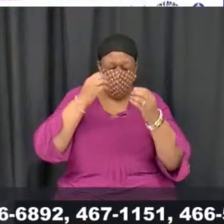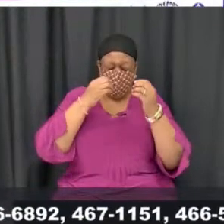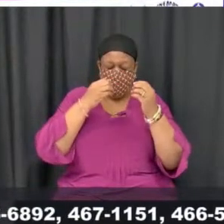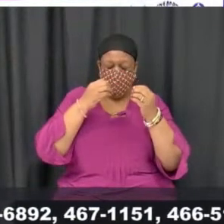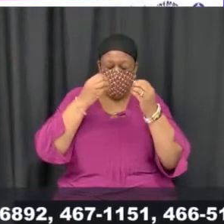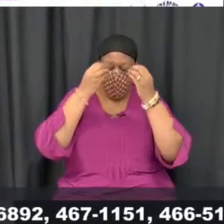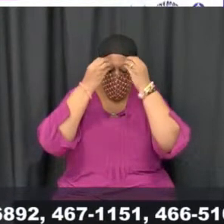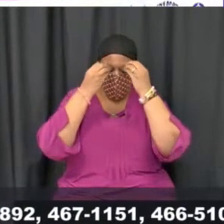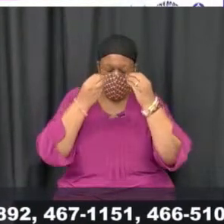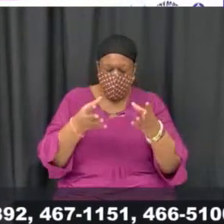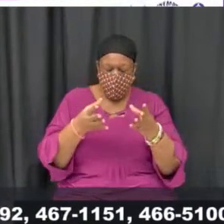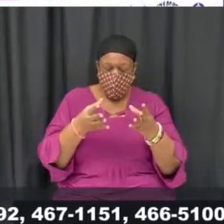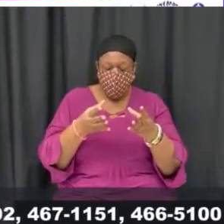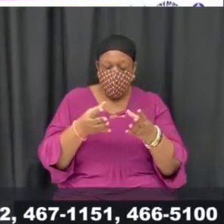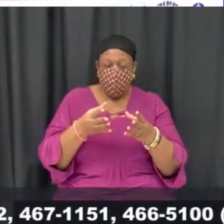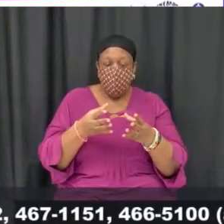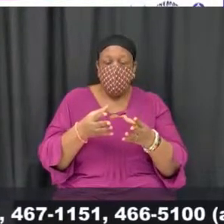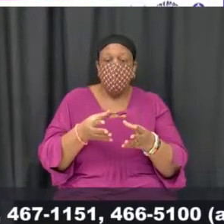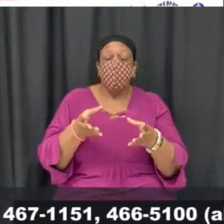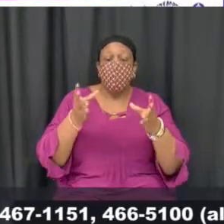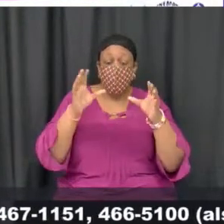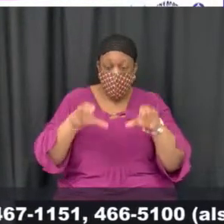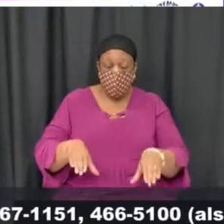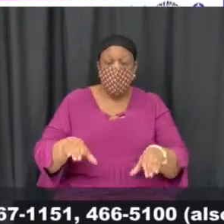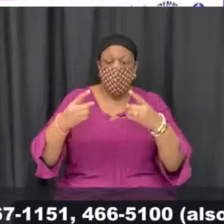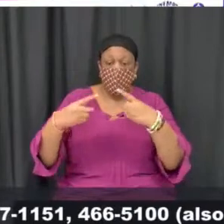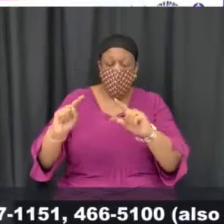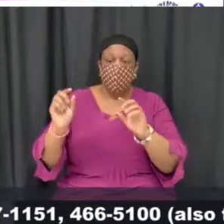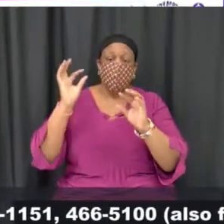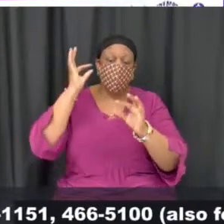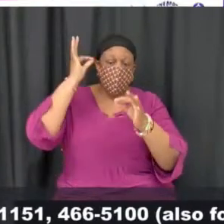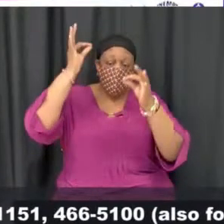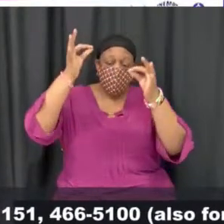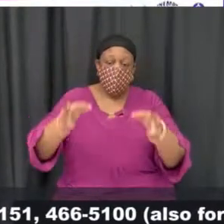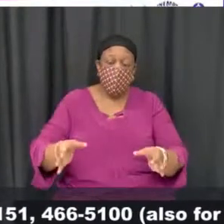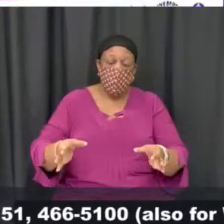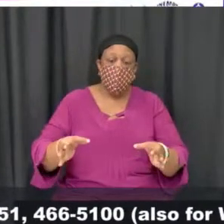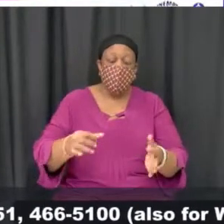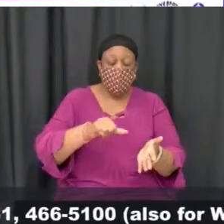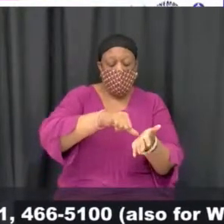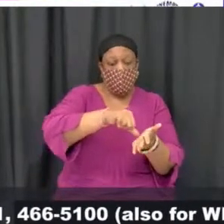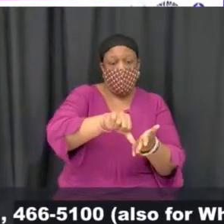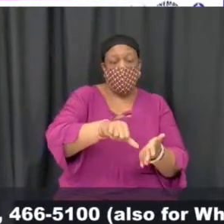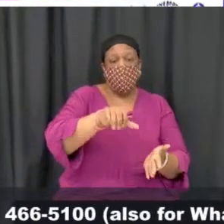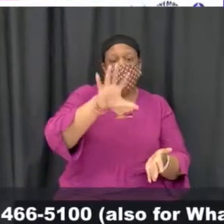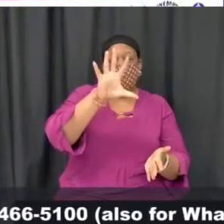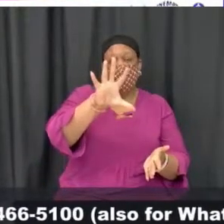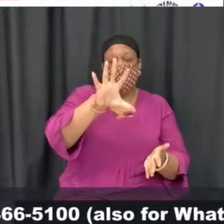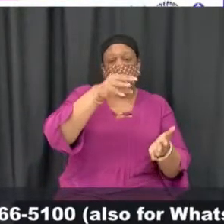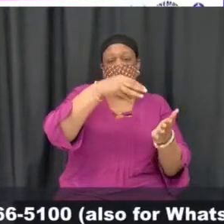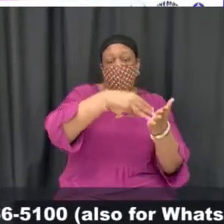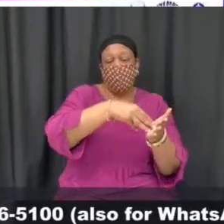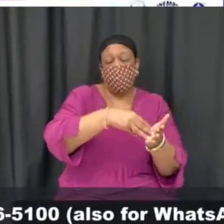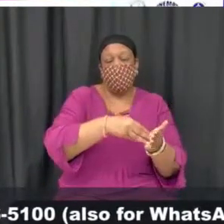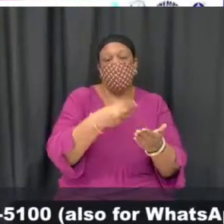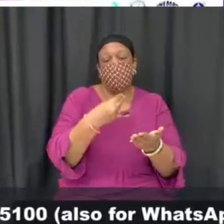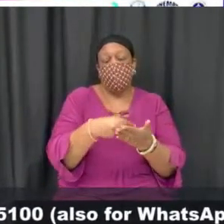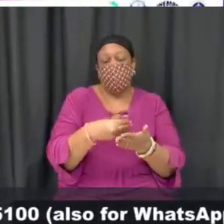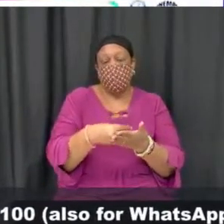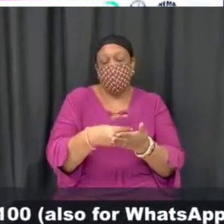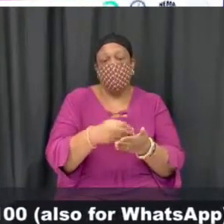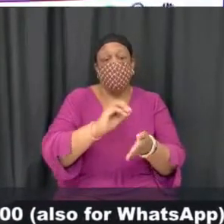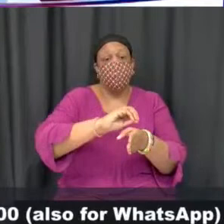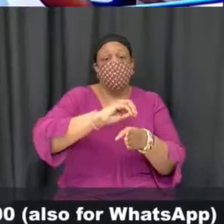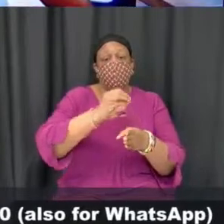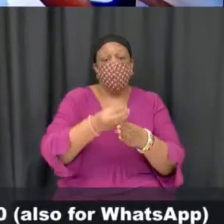regulations shall be liable on summary conviction to a fine not exceeding $5,000 or to a term of